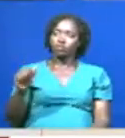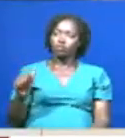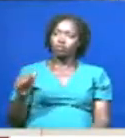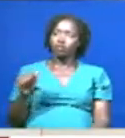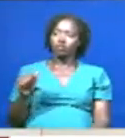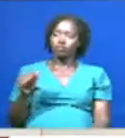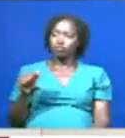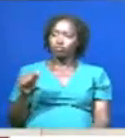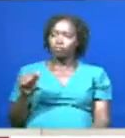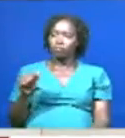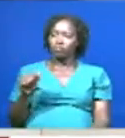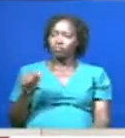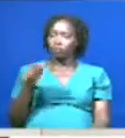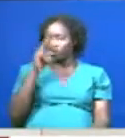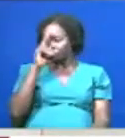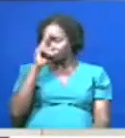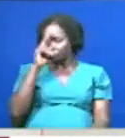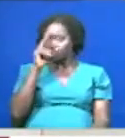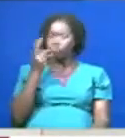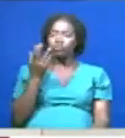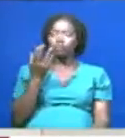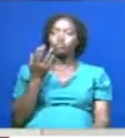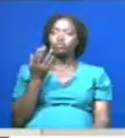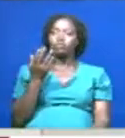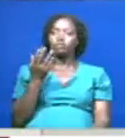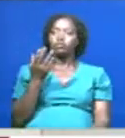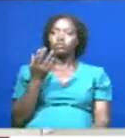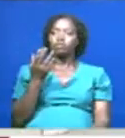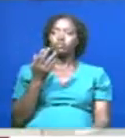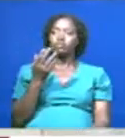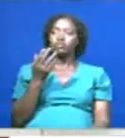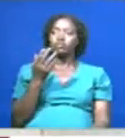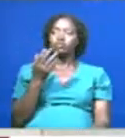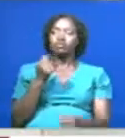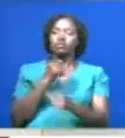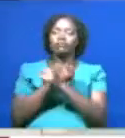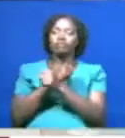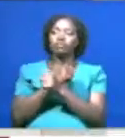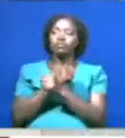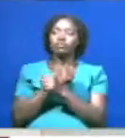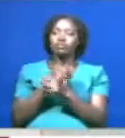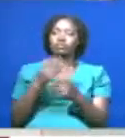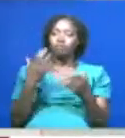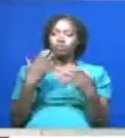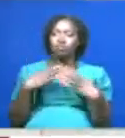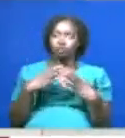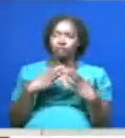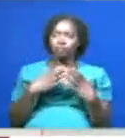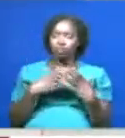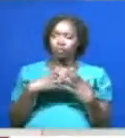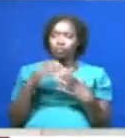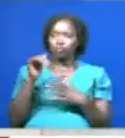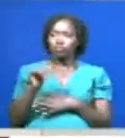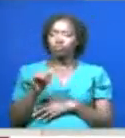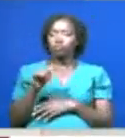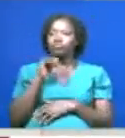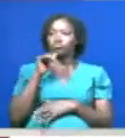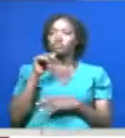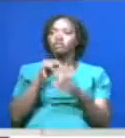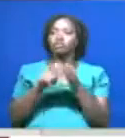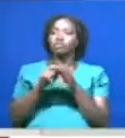just keeping cordoning this area off to ensure that the crowd there doesn't also actually access the